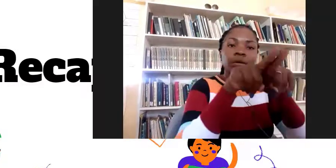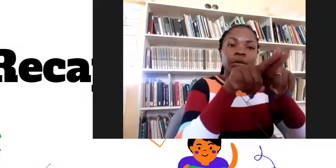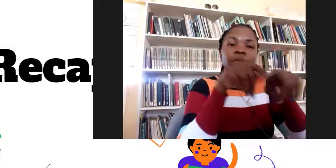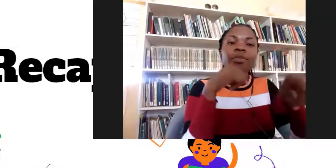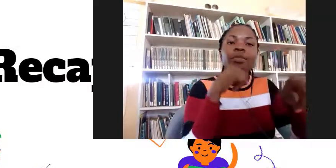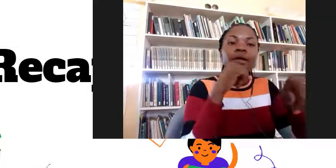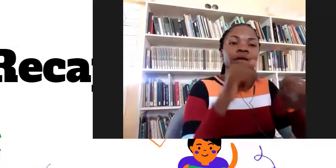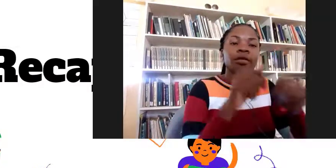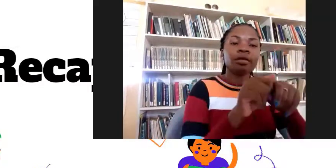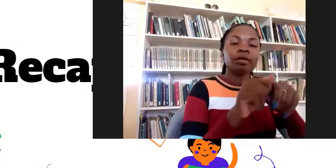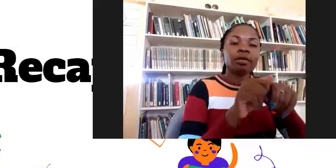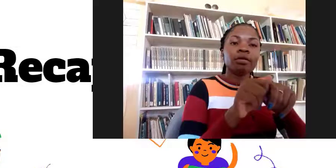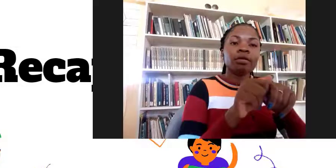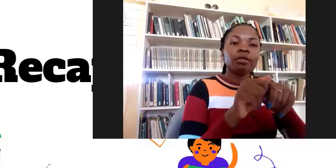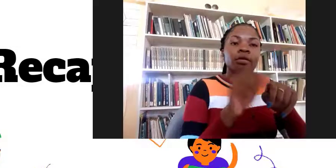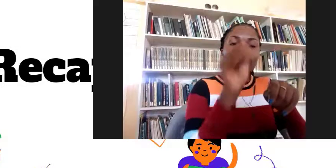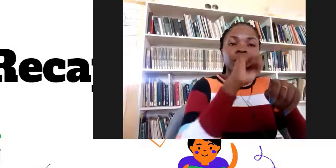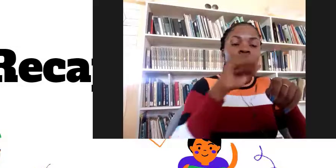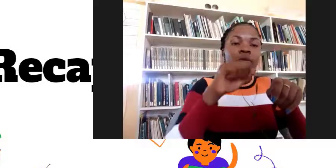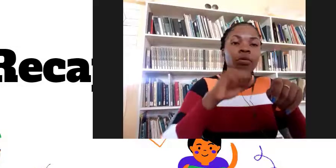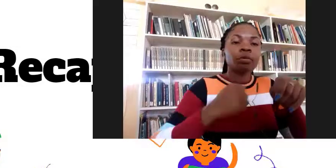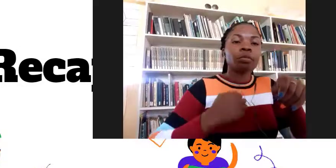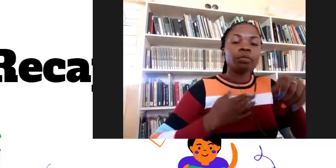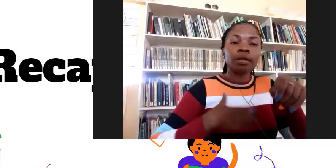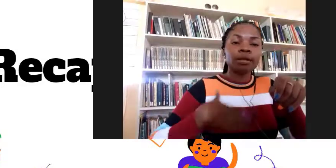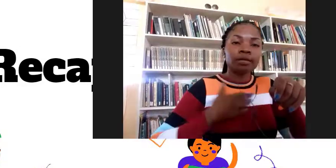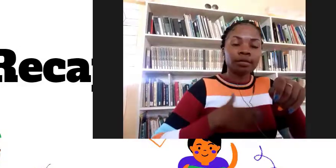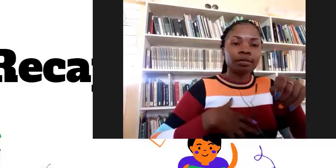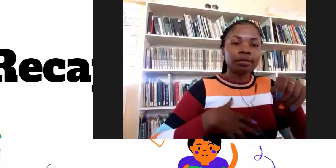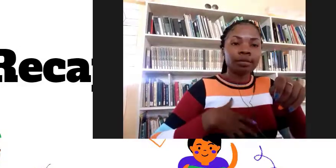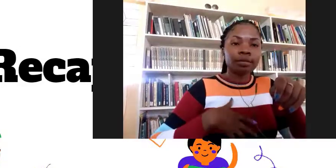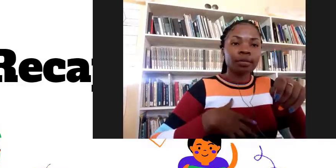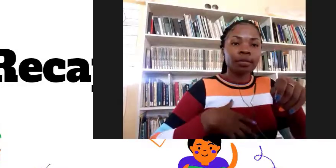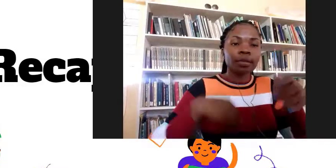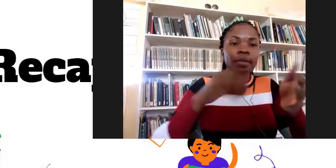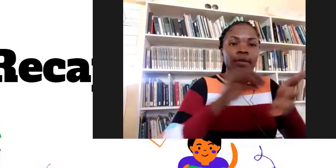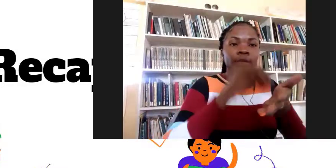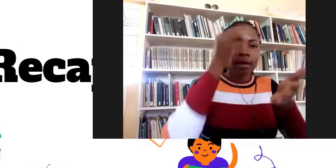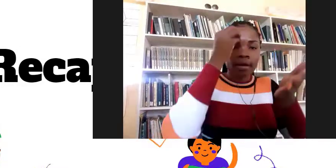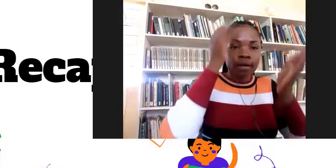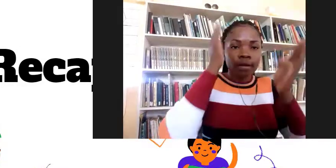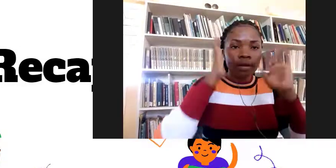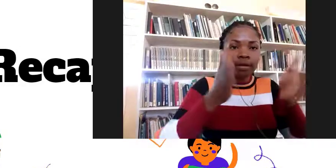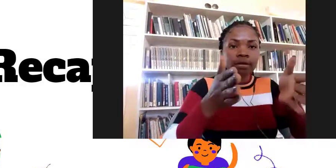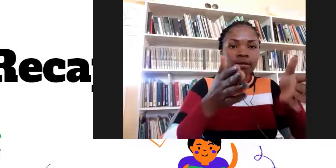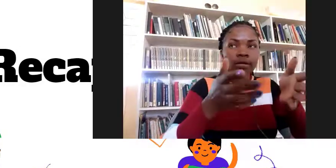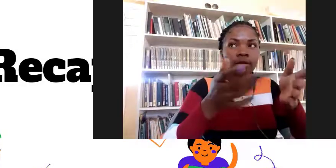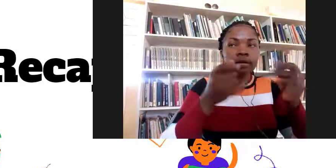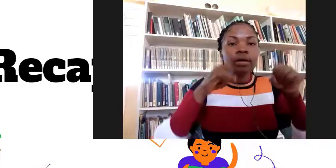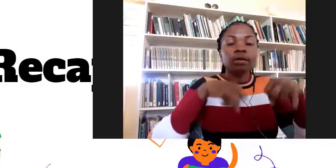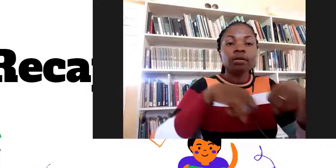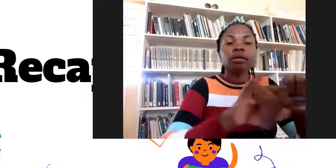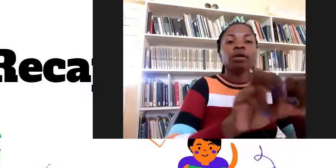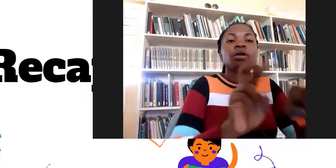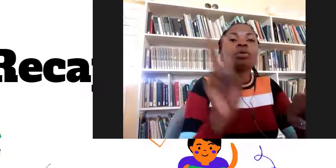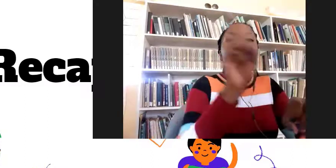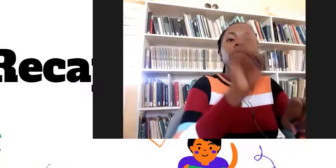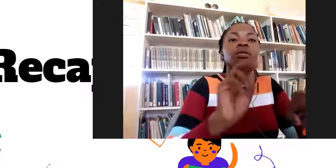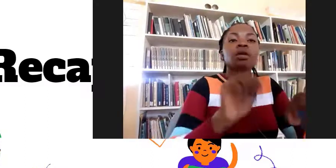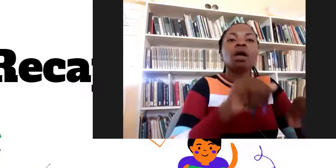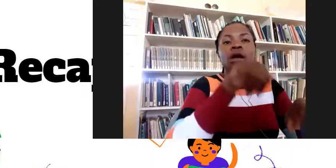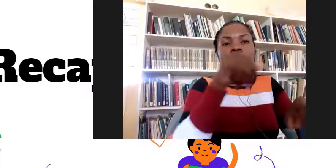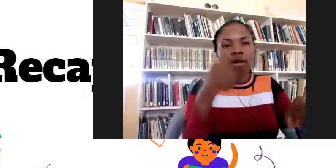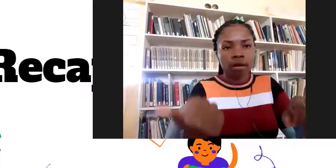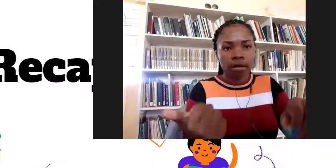So could you please, students, try using another two numbers,